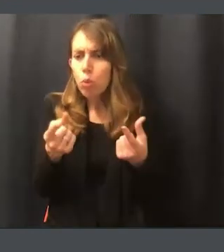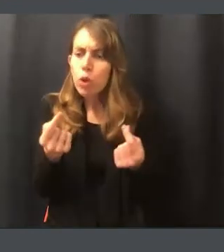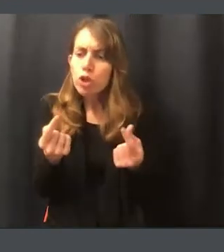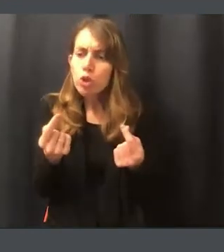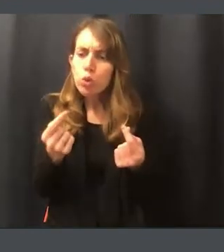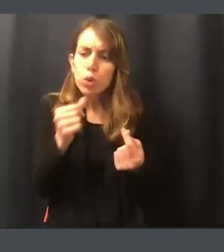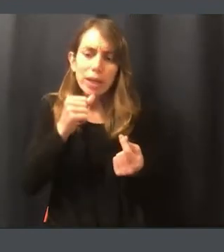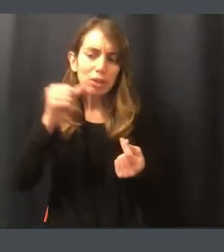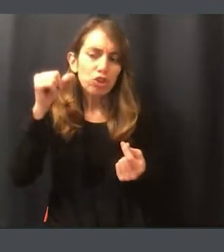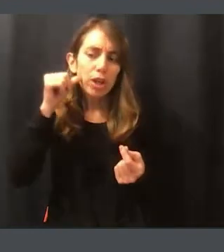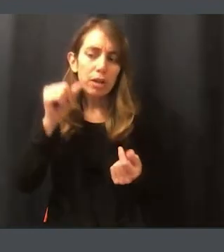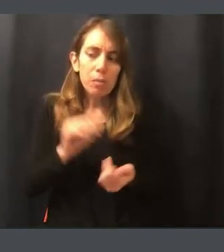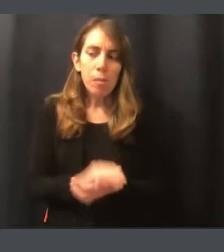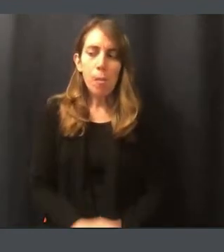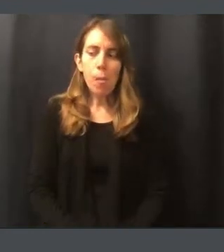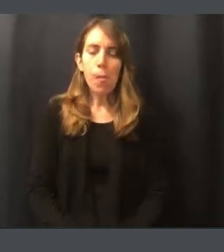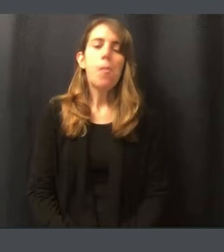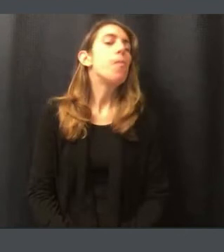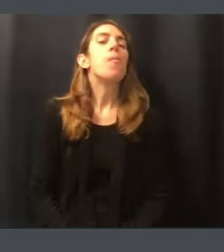yesterday.